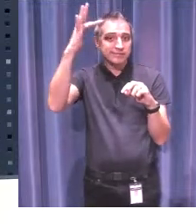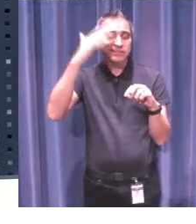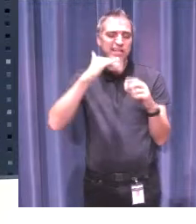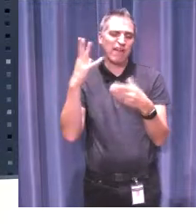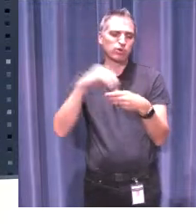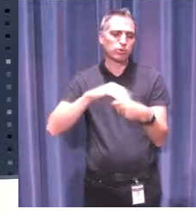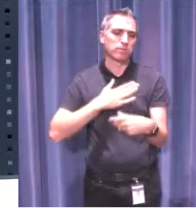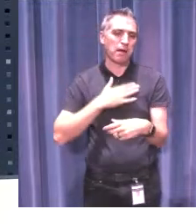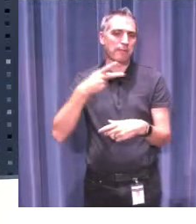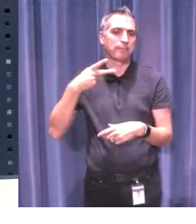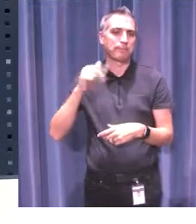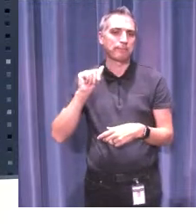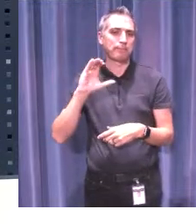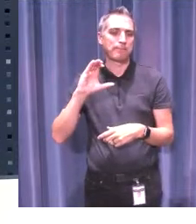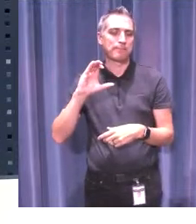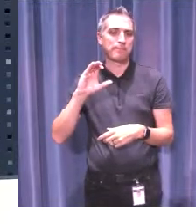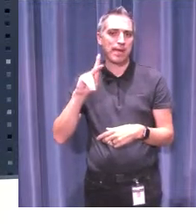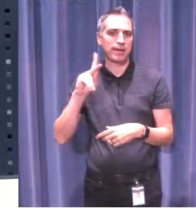package,